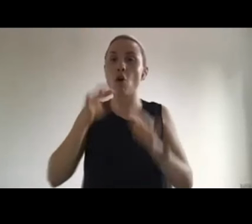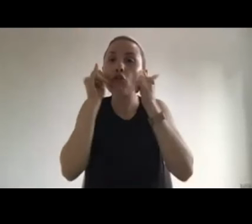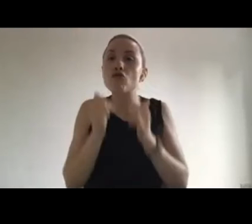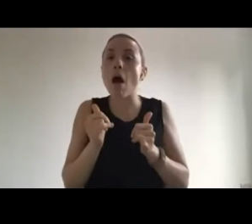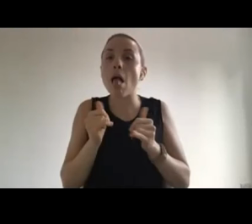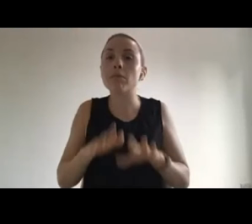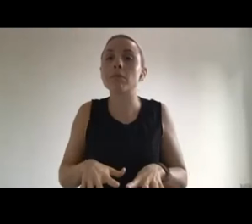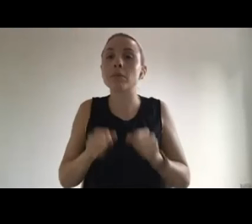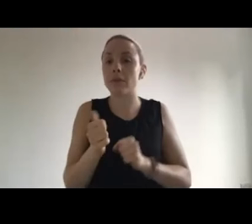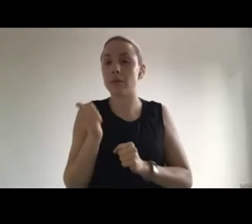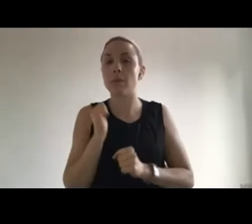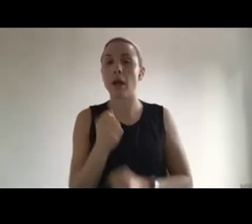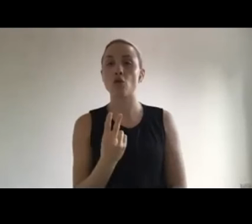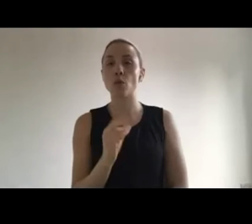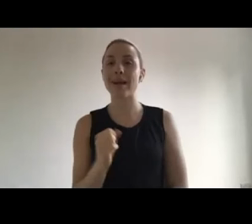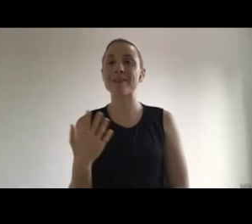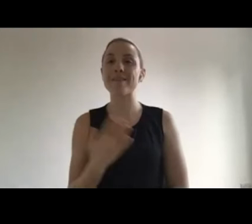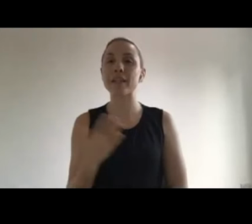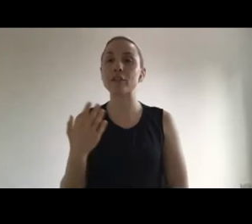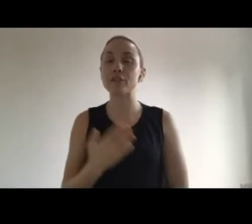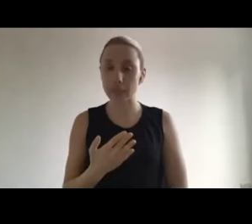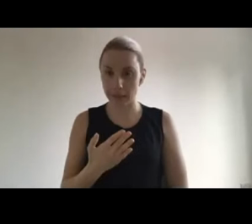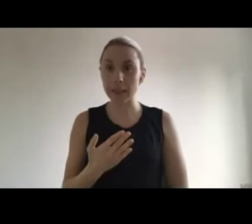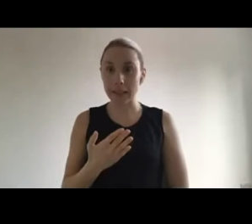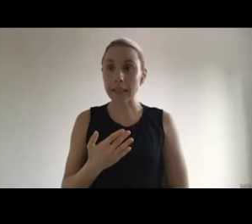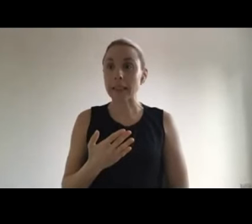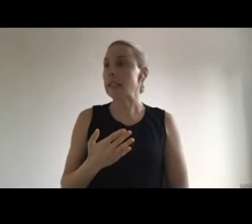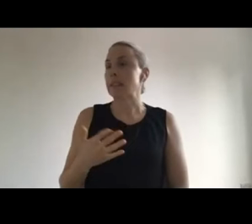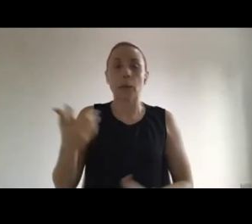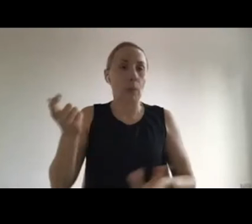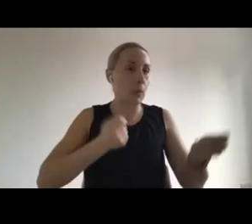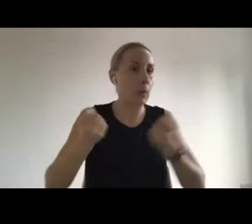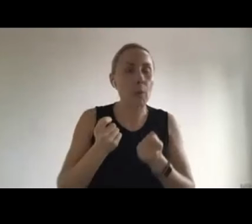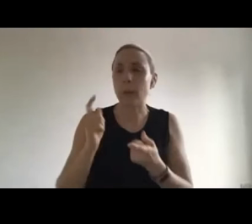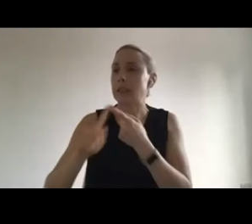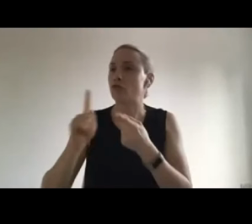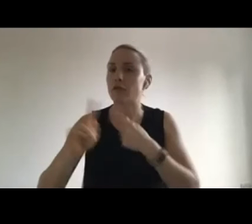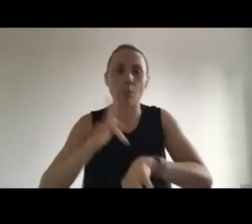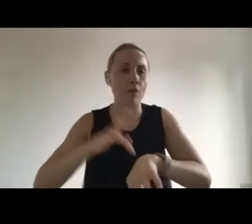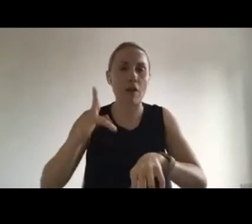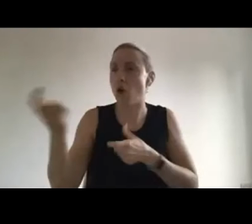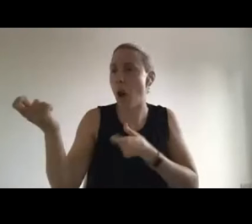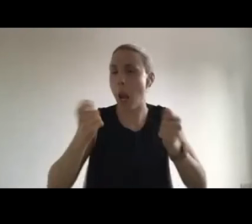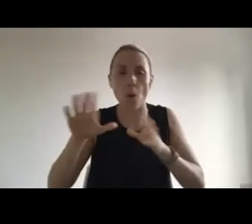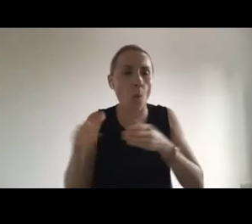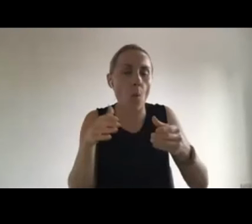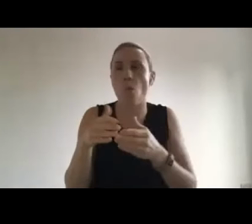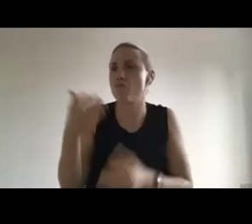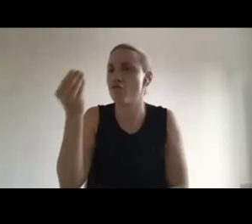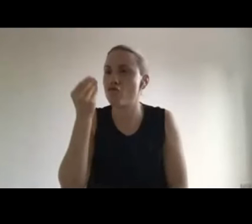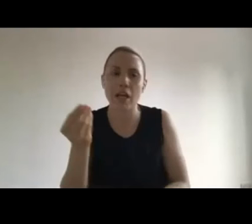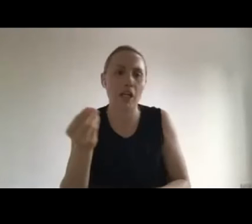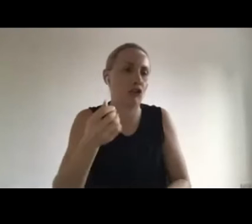brought together a consortium of partners from Germany, Greece, the UK, the Netherlands, and the